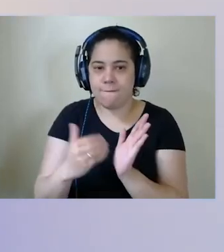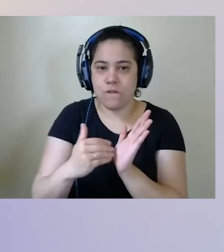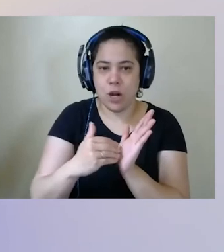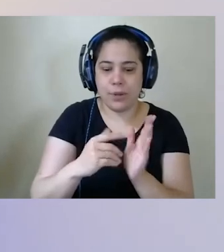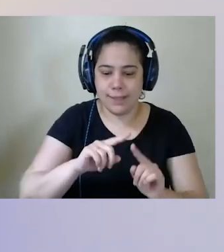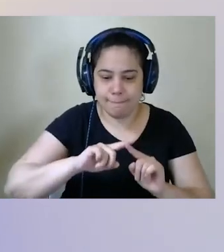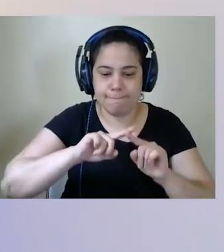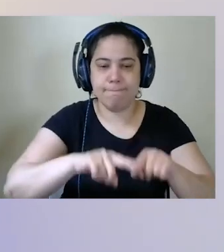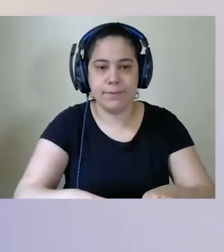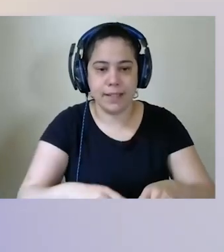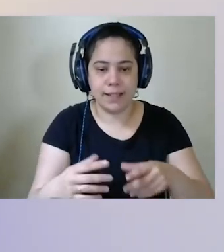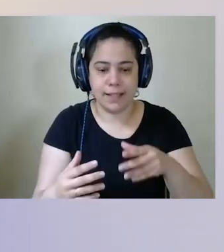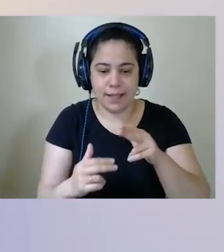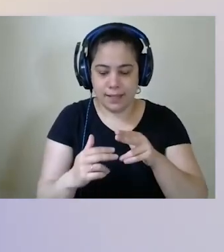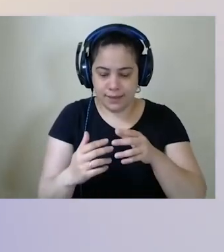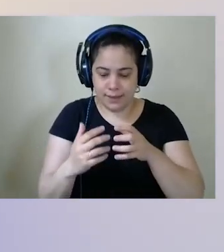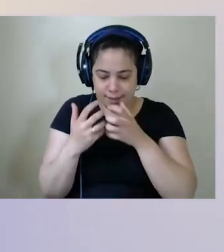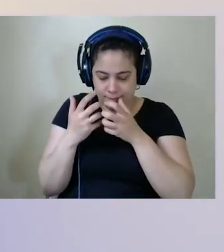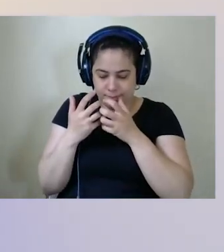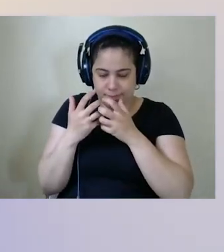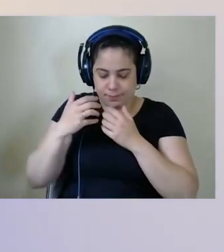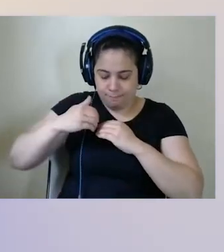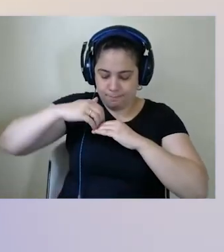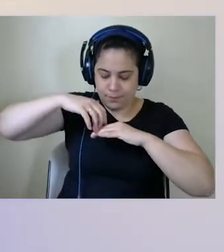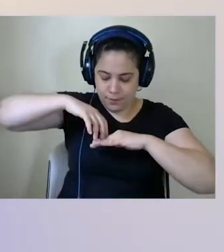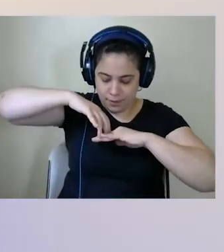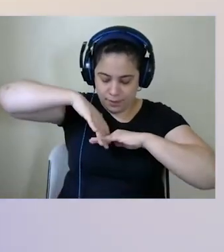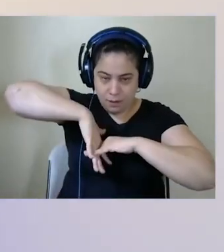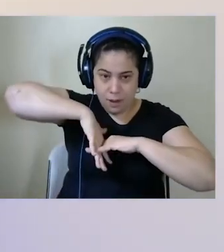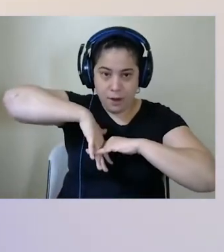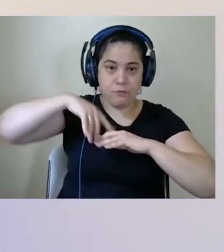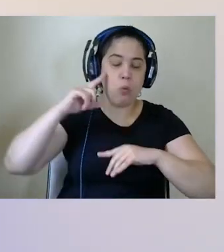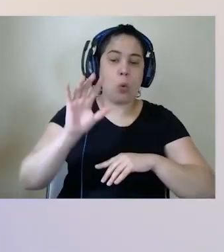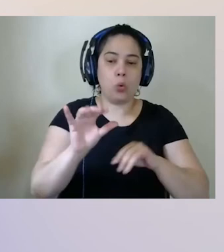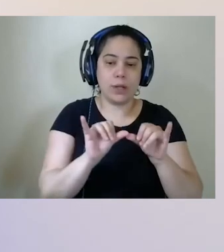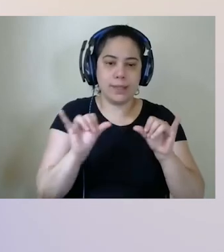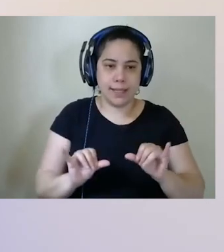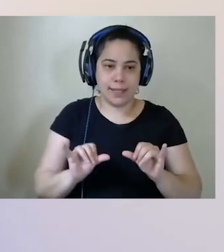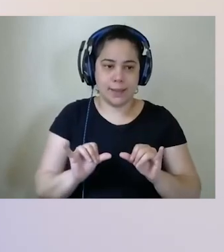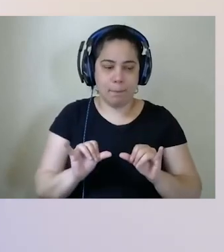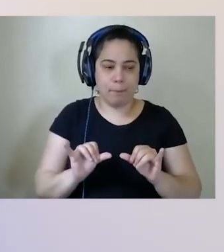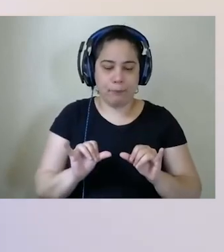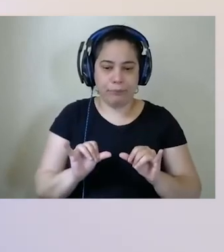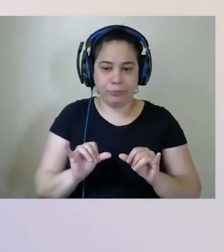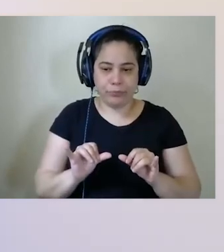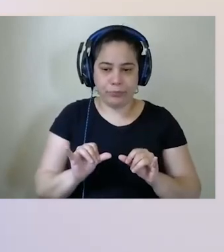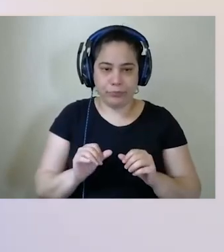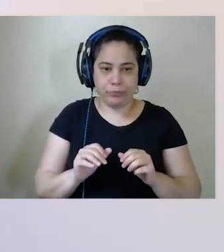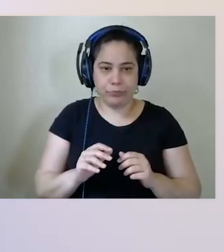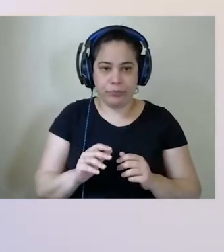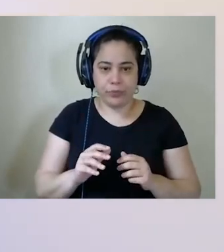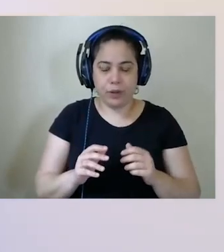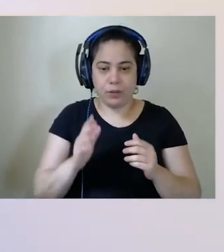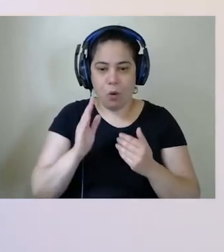into the eager system and some other systems as well. It's a frequency dependent property. So for almost